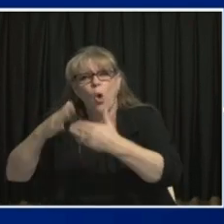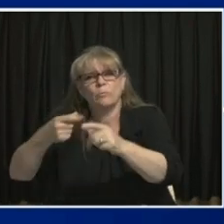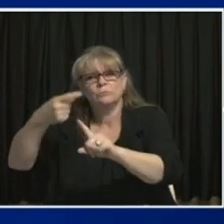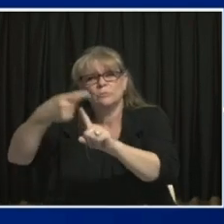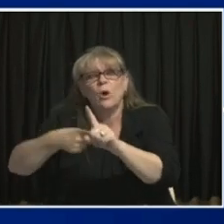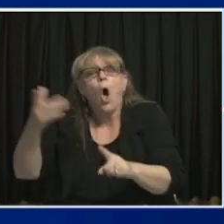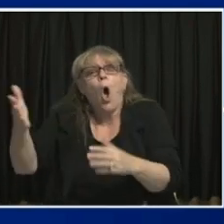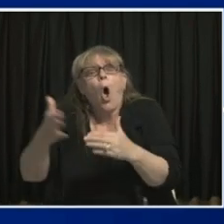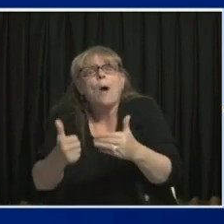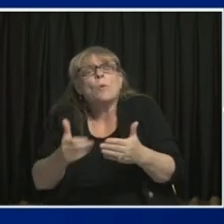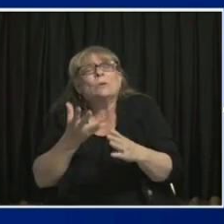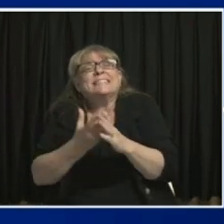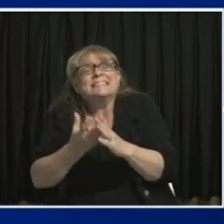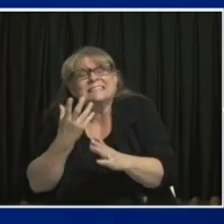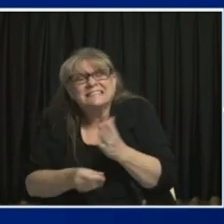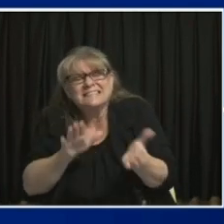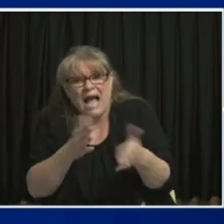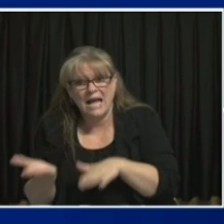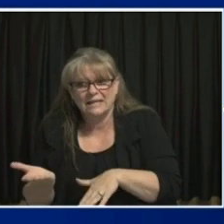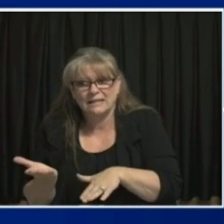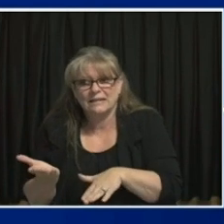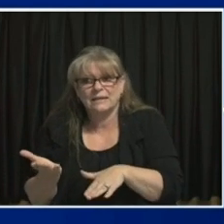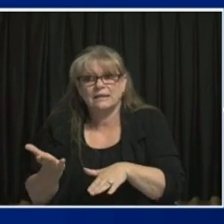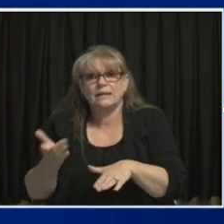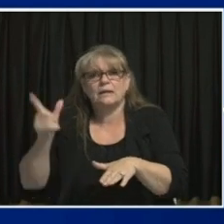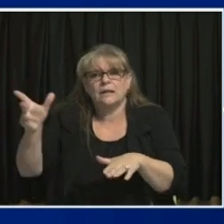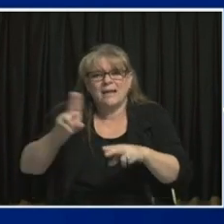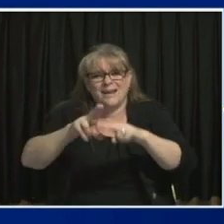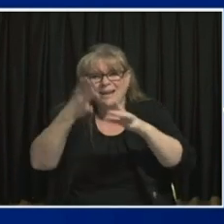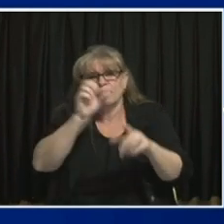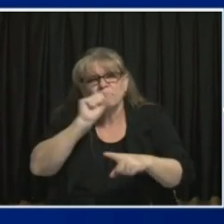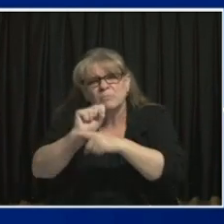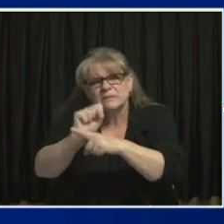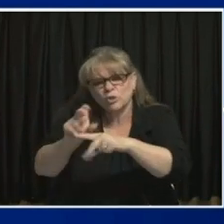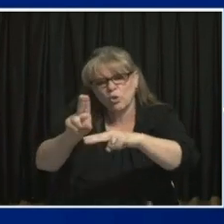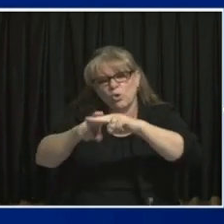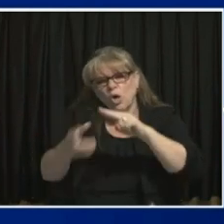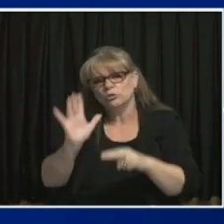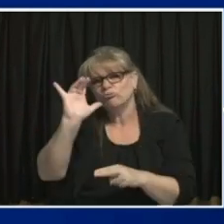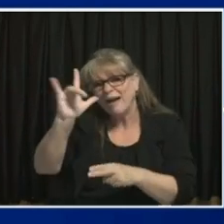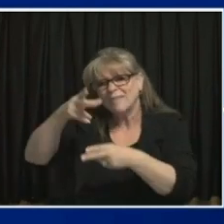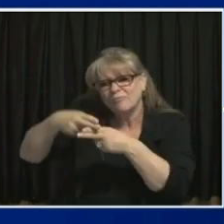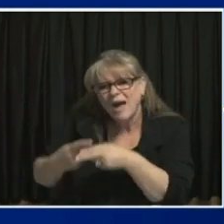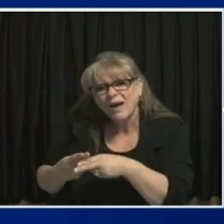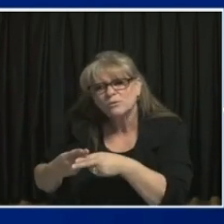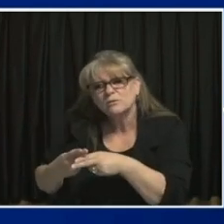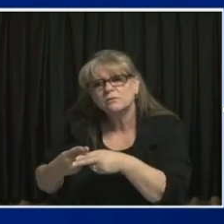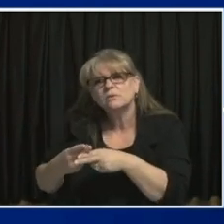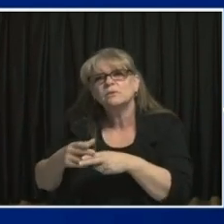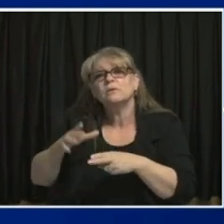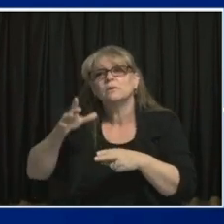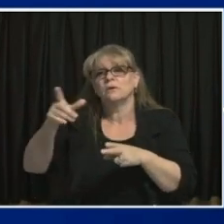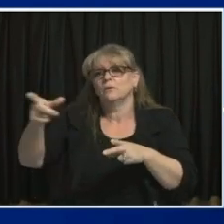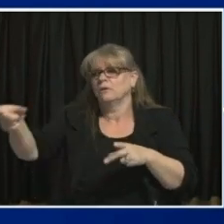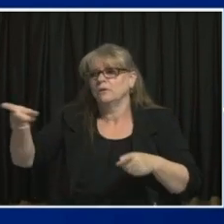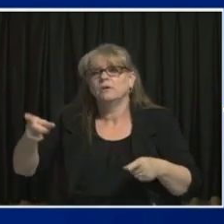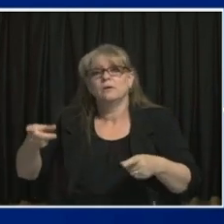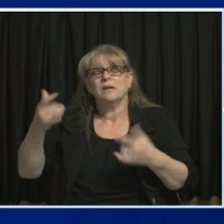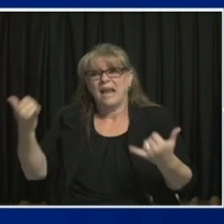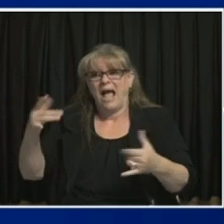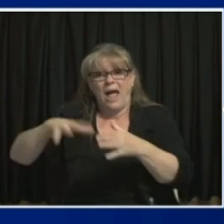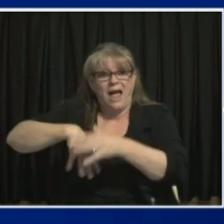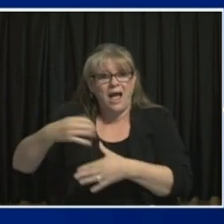He lost 25 pounds and was using a walker when he was discharged, from a marathoner to having to use a